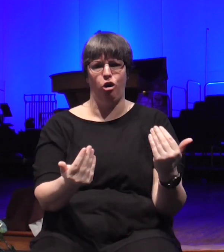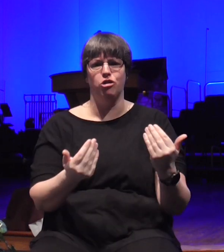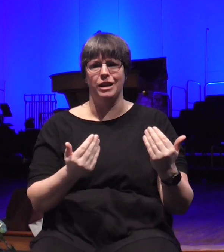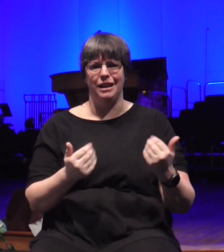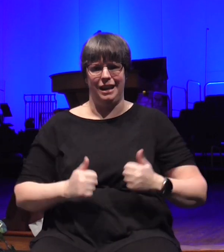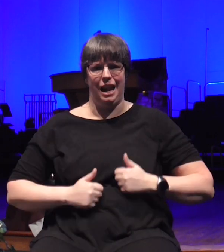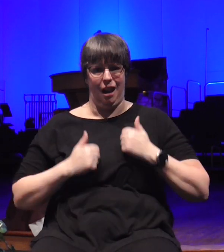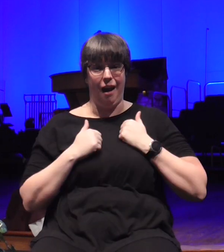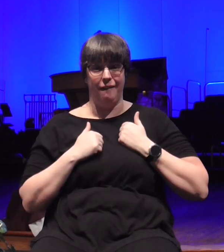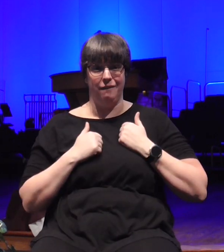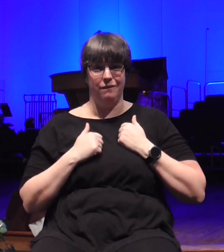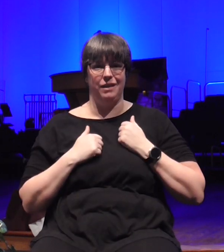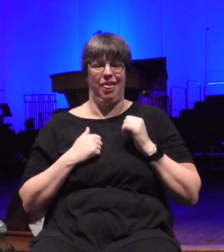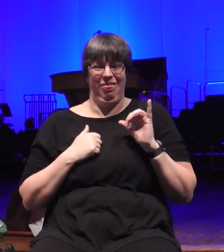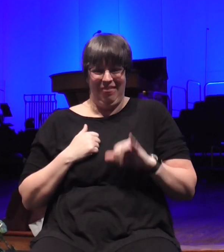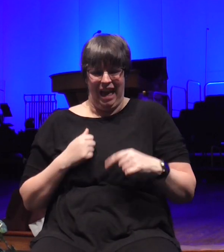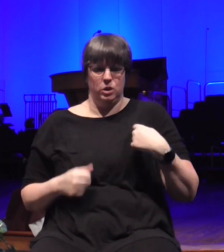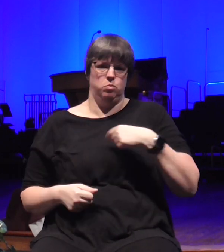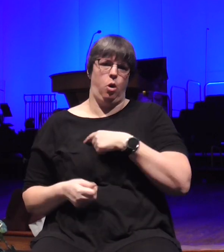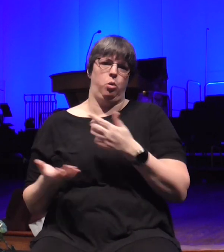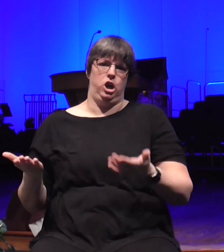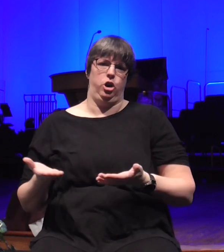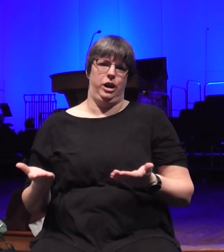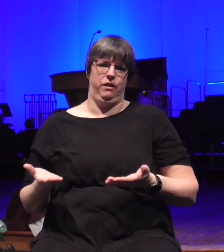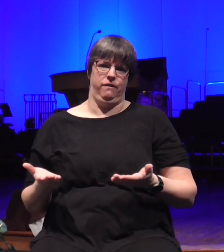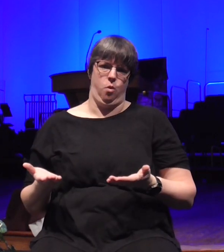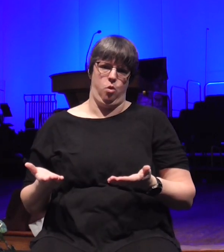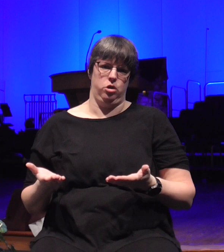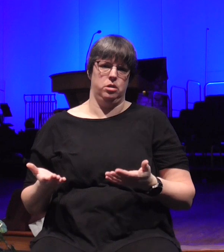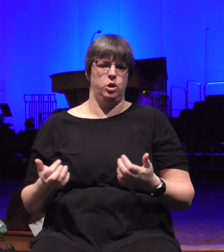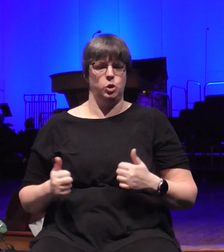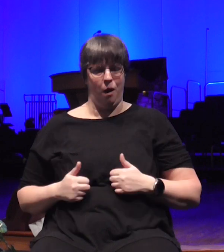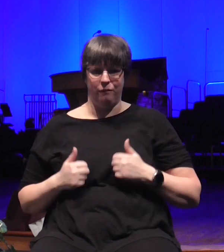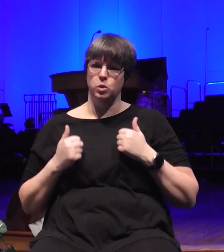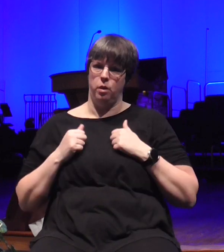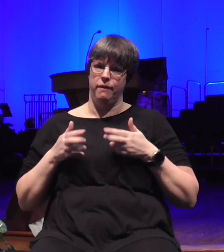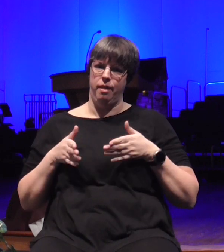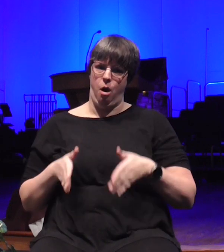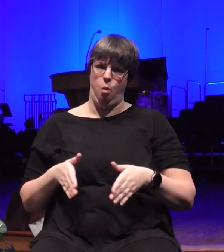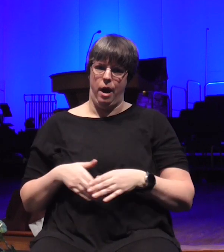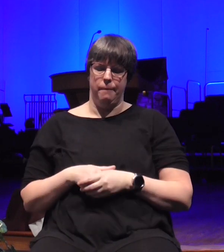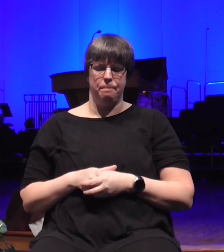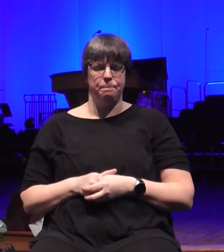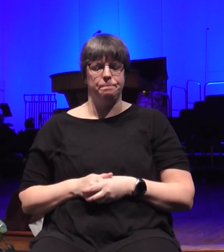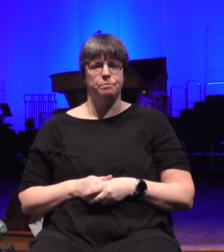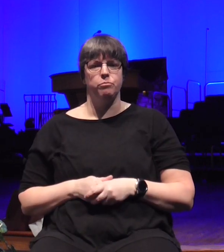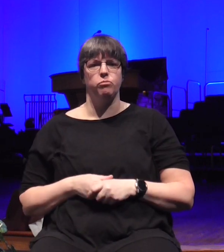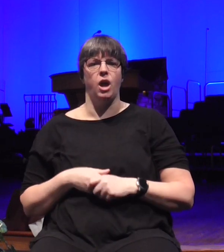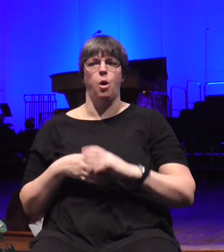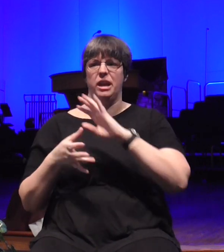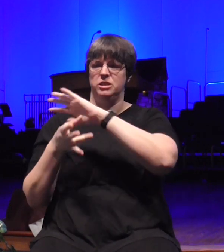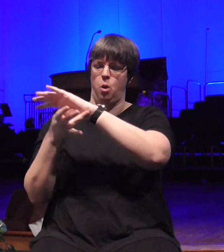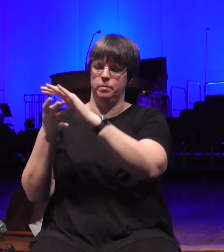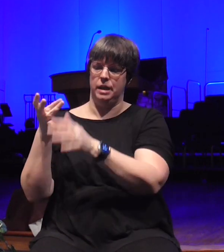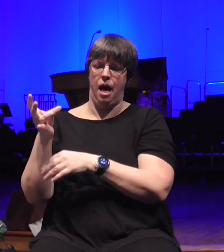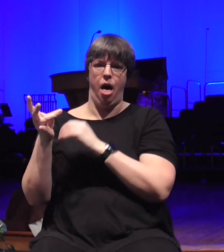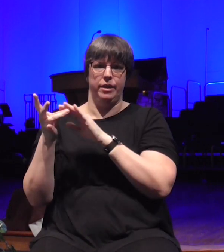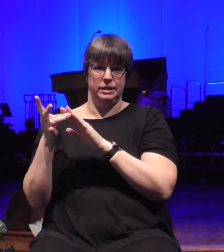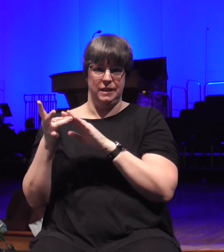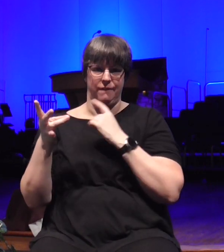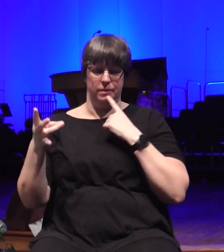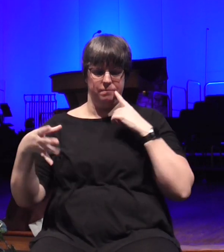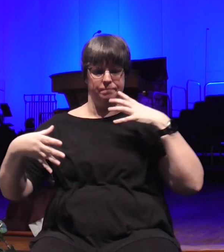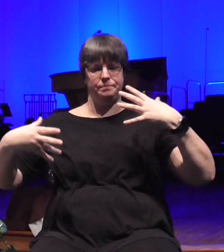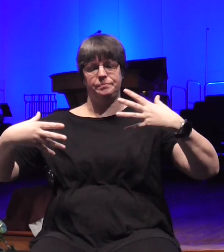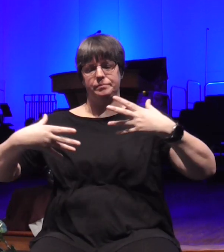lives. That's what we're here for. Live that way. In closing, I want to share a letter that